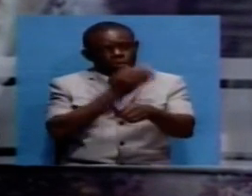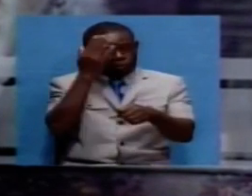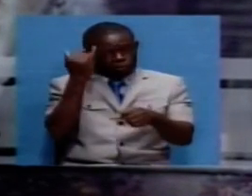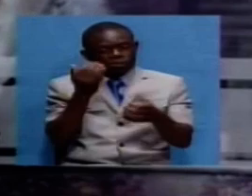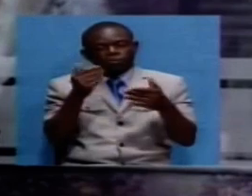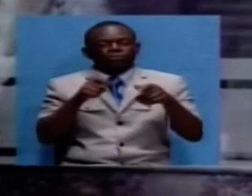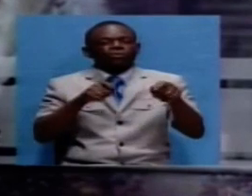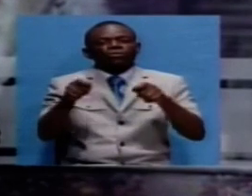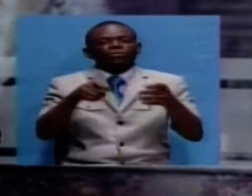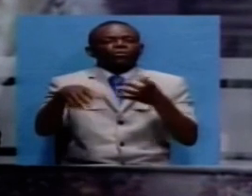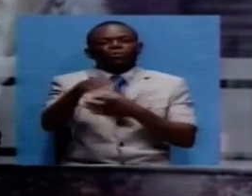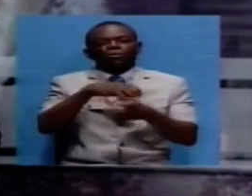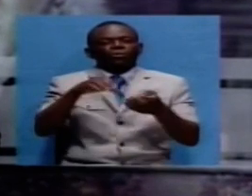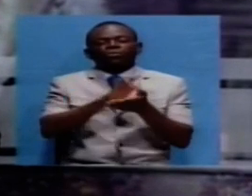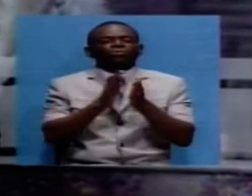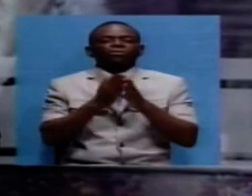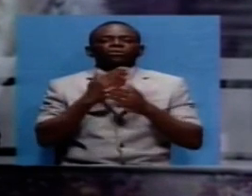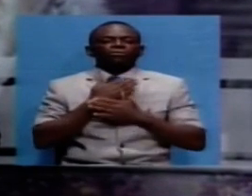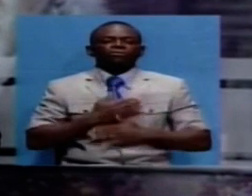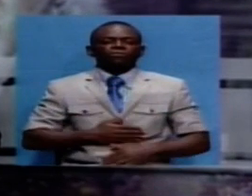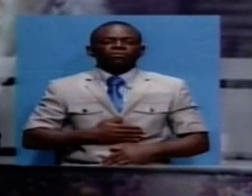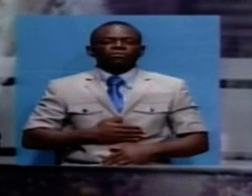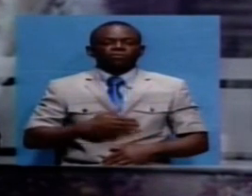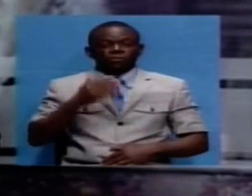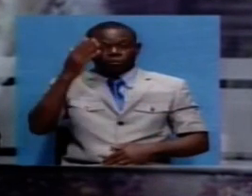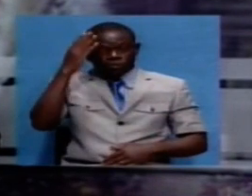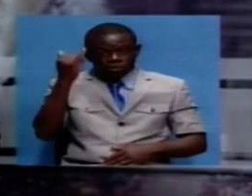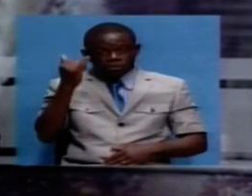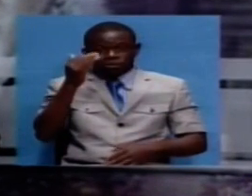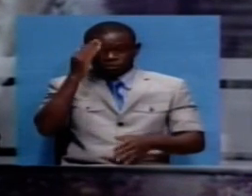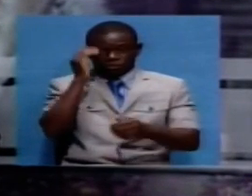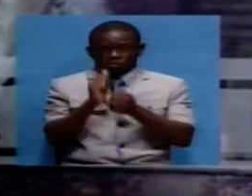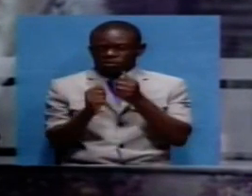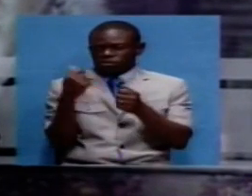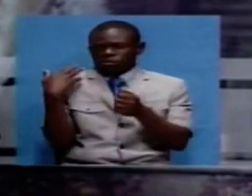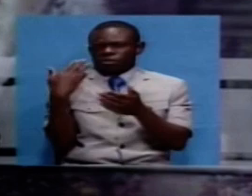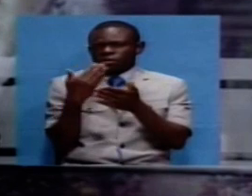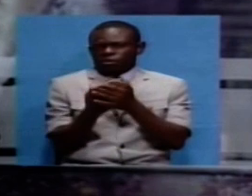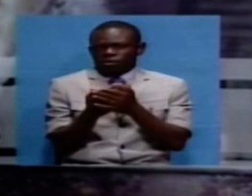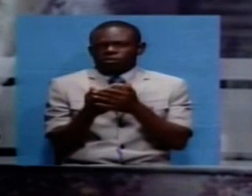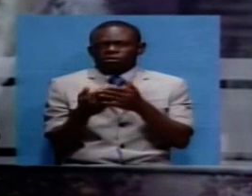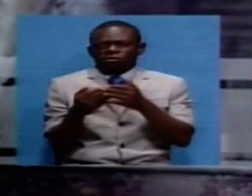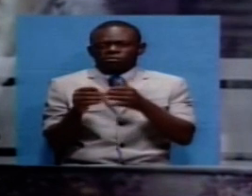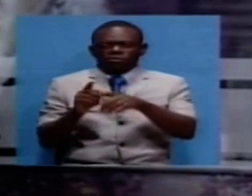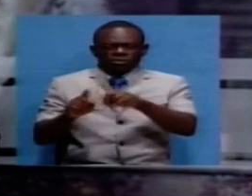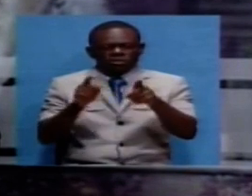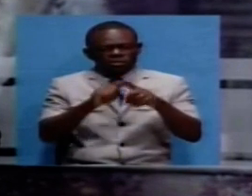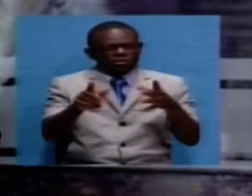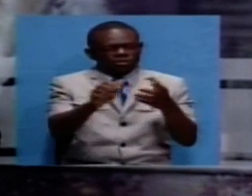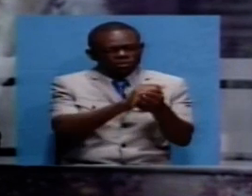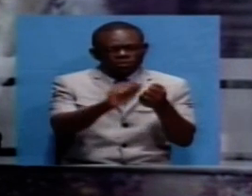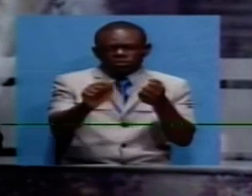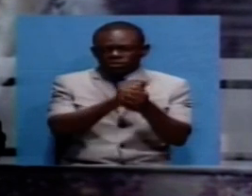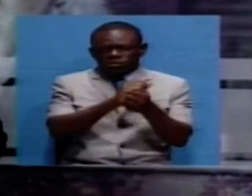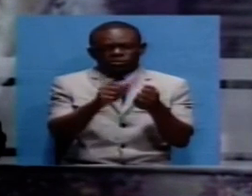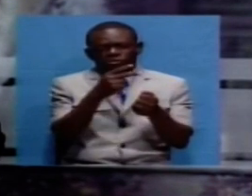are timely in the wake of the building cases of politically orchestrated terror and lawlessness.